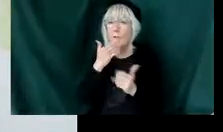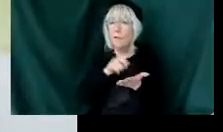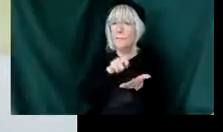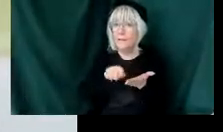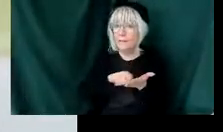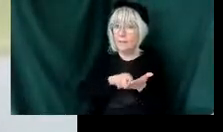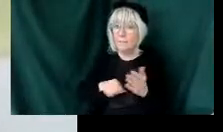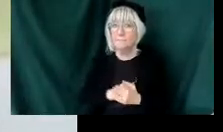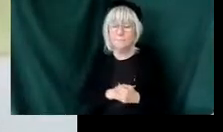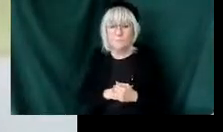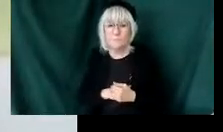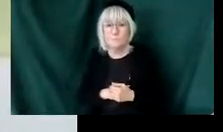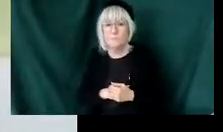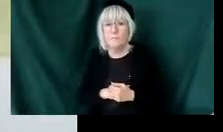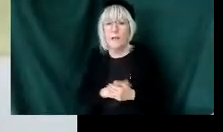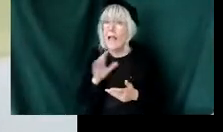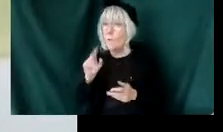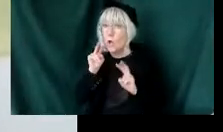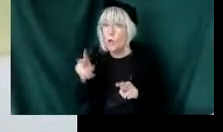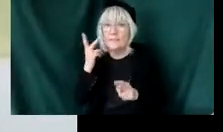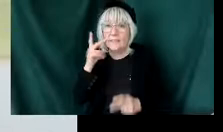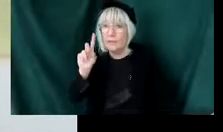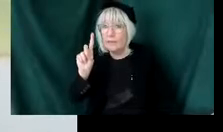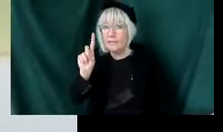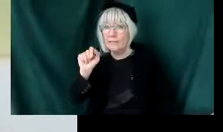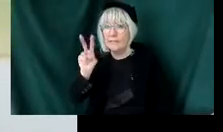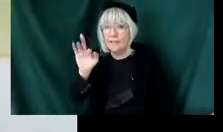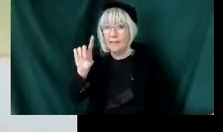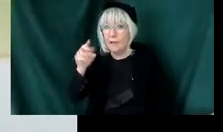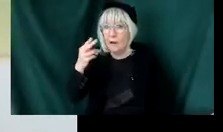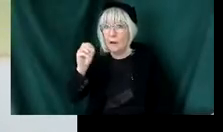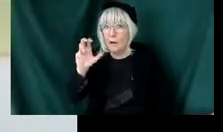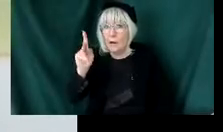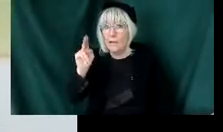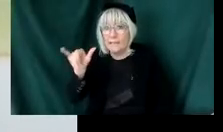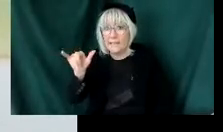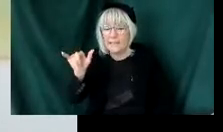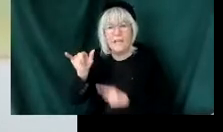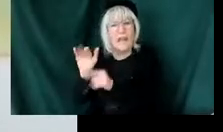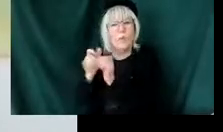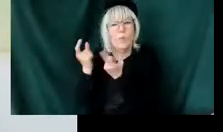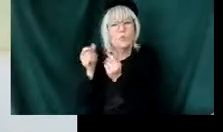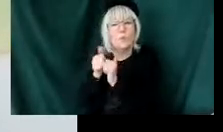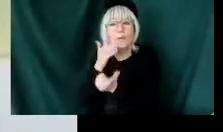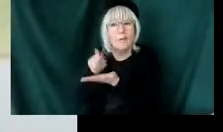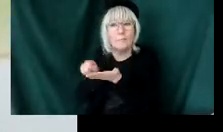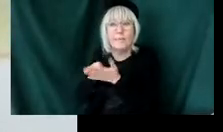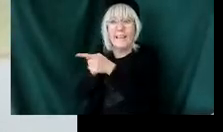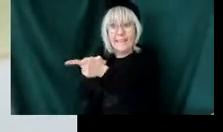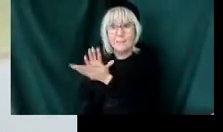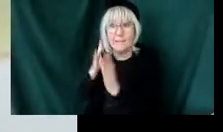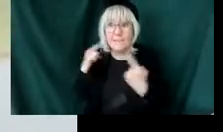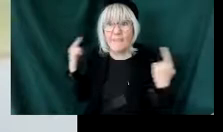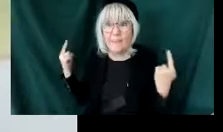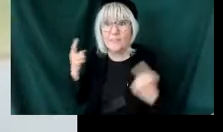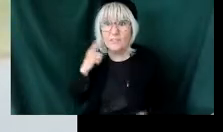And we're going to look at what David Hockney does with colored pencil because he got famous for his colored pencil drawings